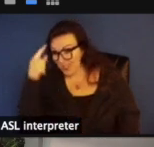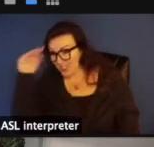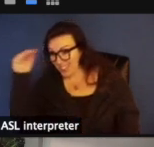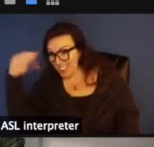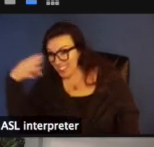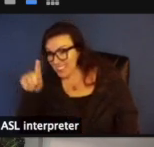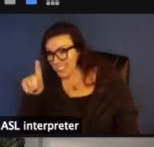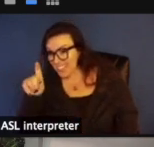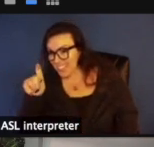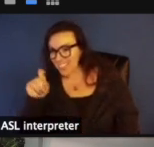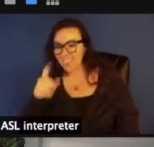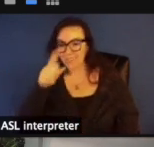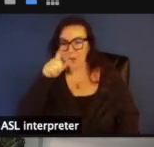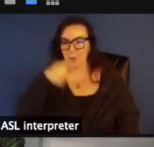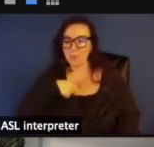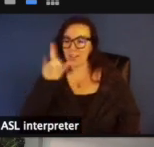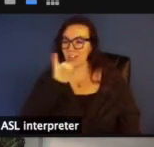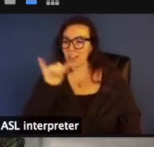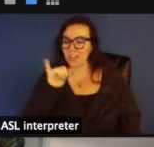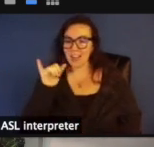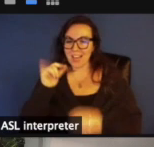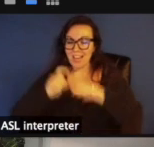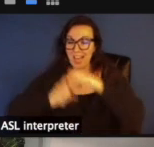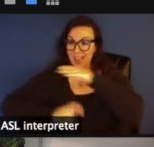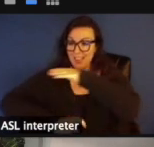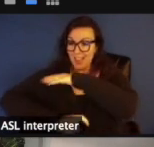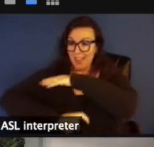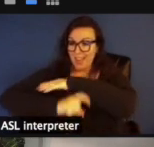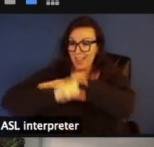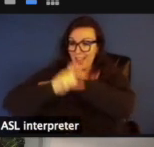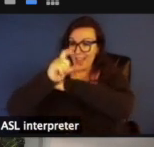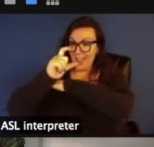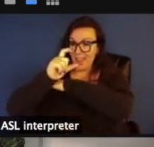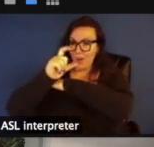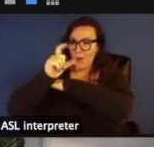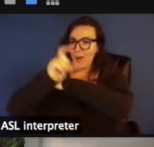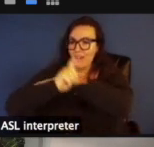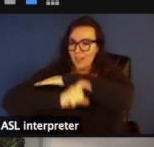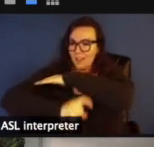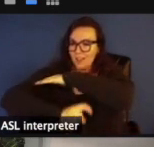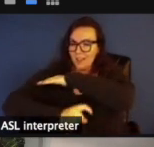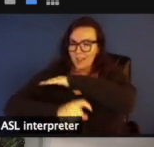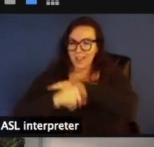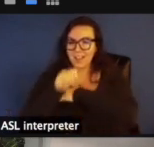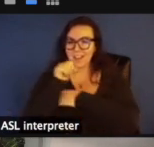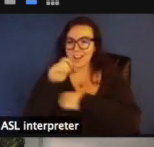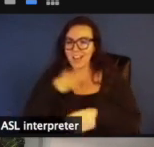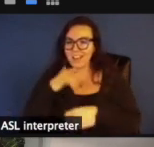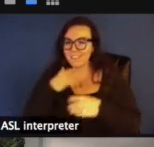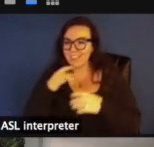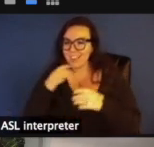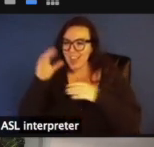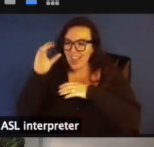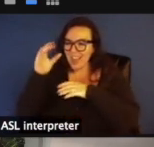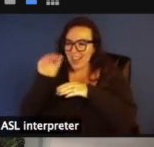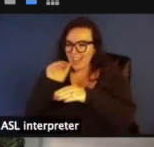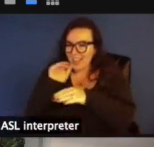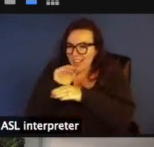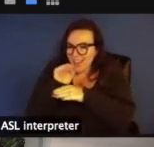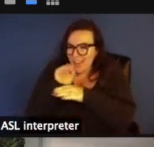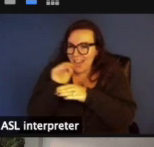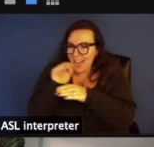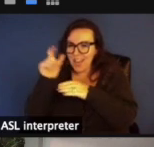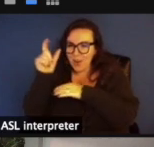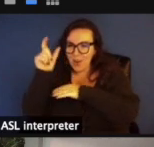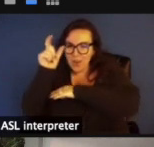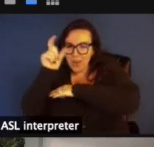Sunday. So to me, it looks like it's either the sun is coming up or more likely the sun is setting. Doesn't it have the feel of the night's just starting and the lights are coming on the